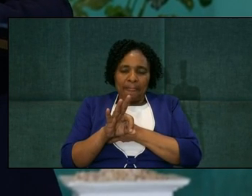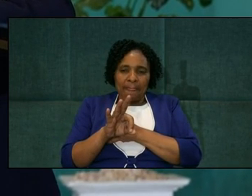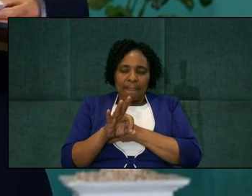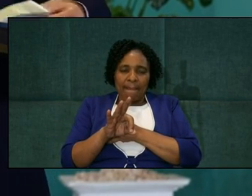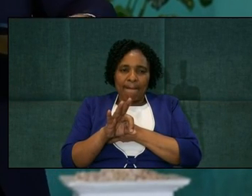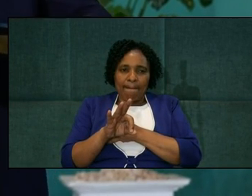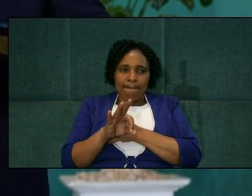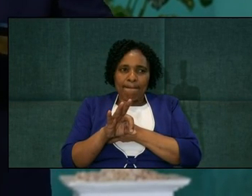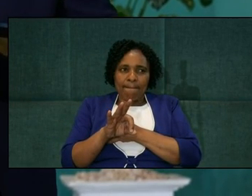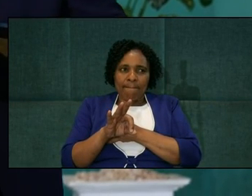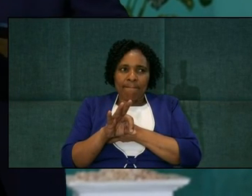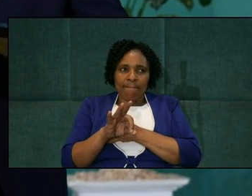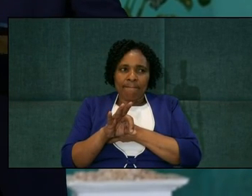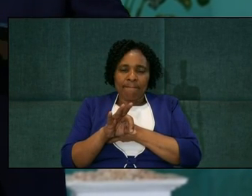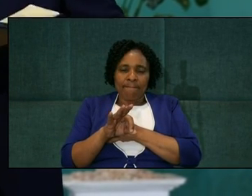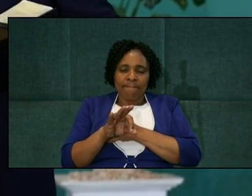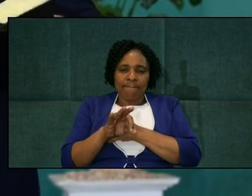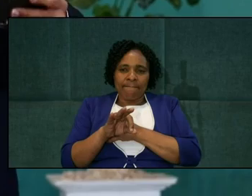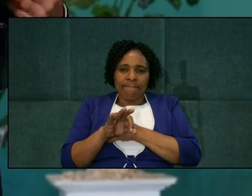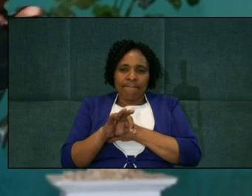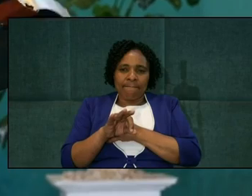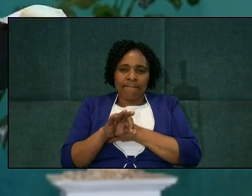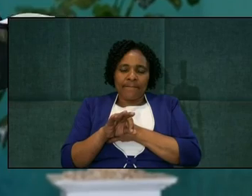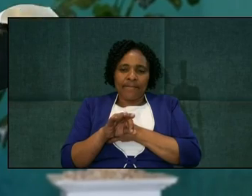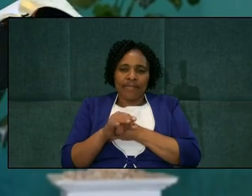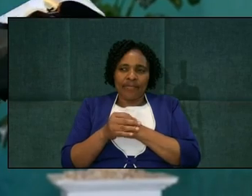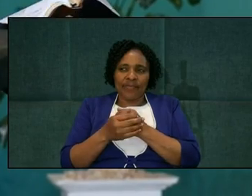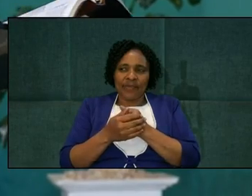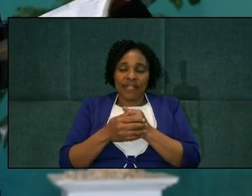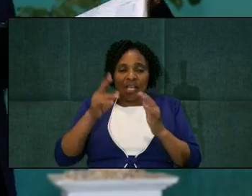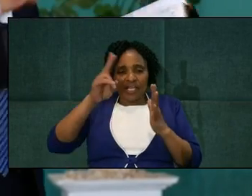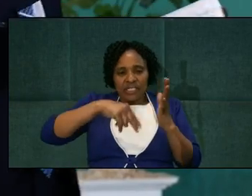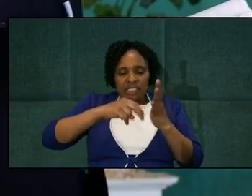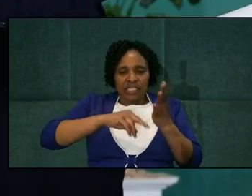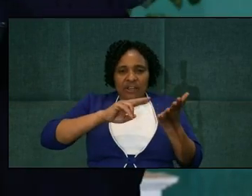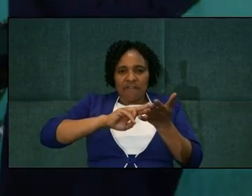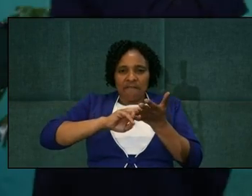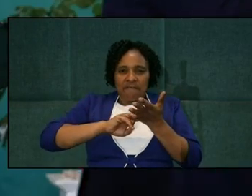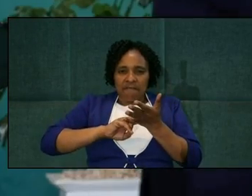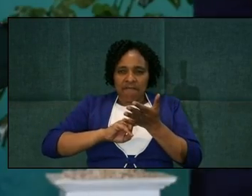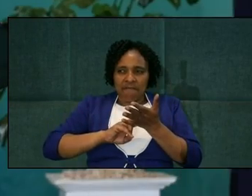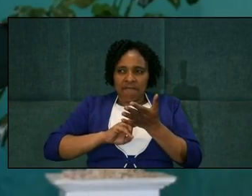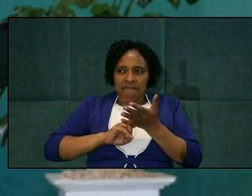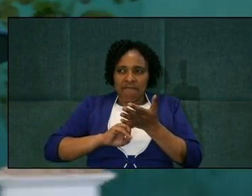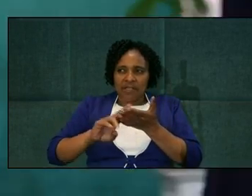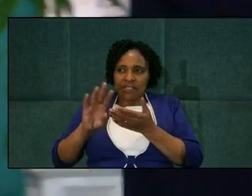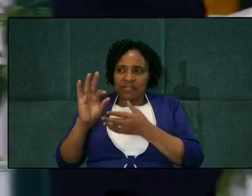there. Hebrews 3. I'm reading from verse 12.